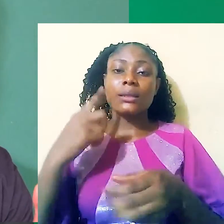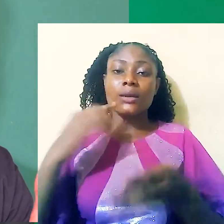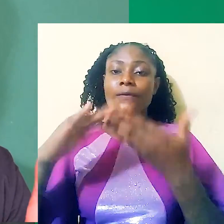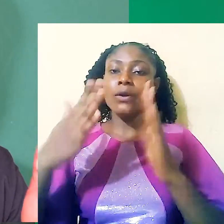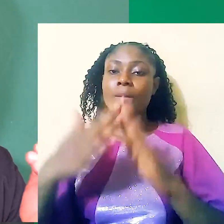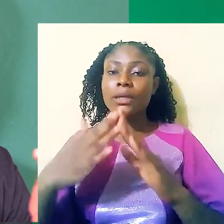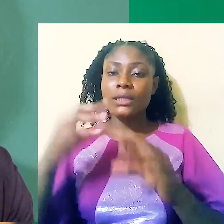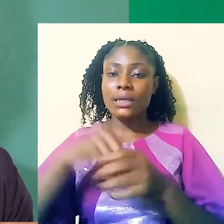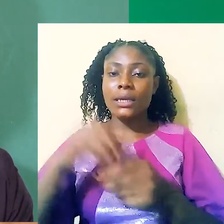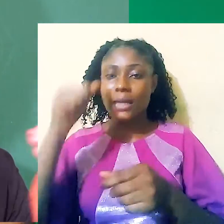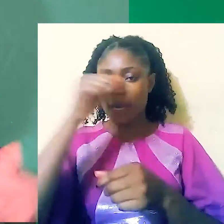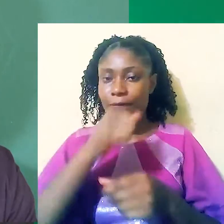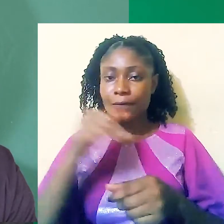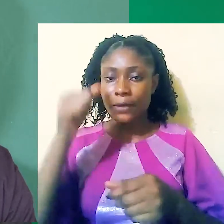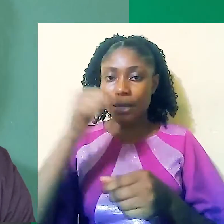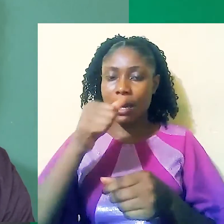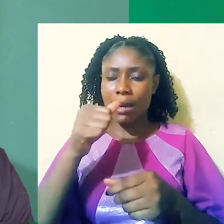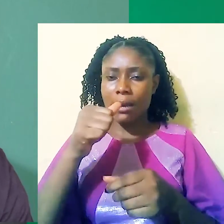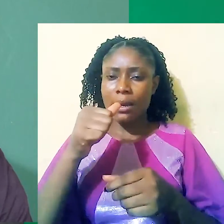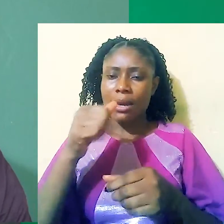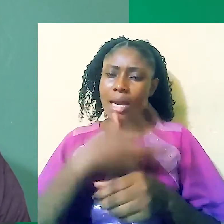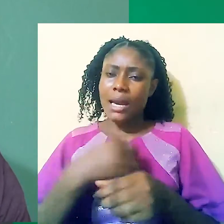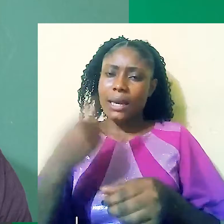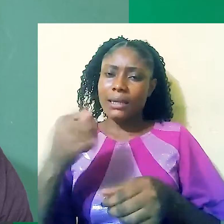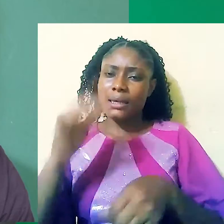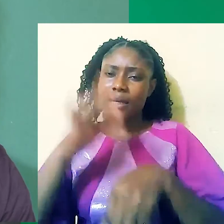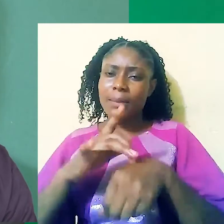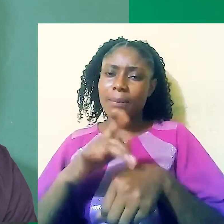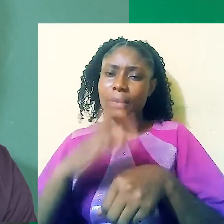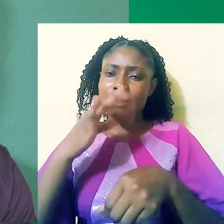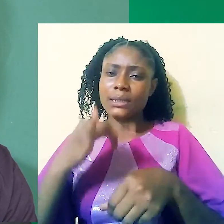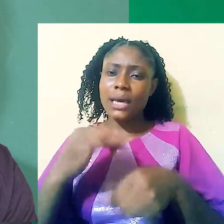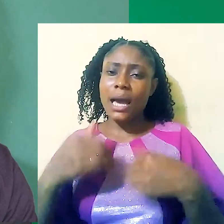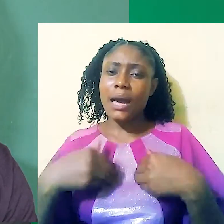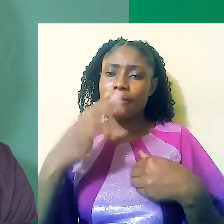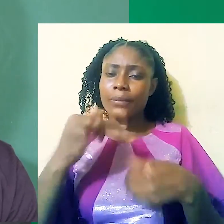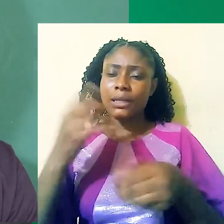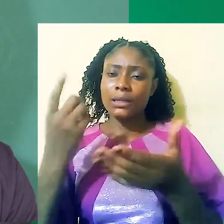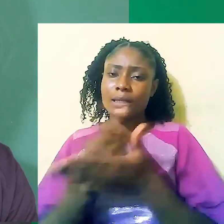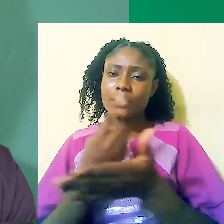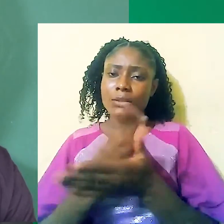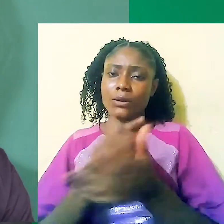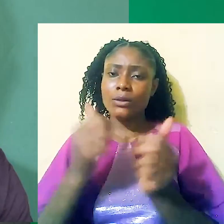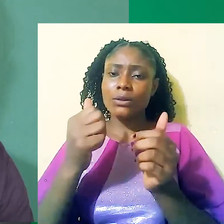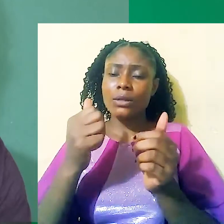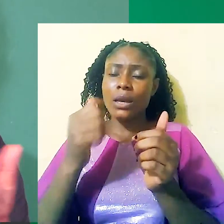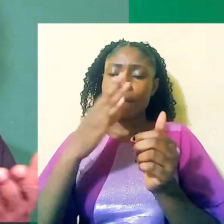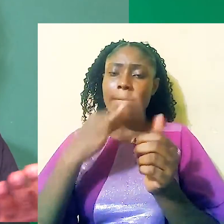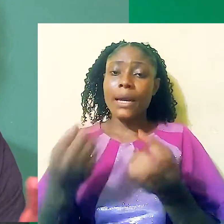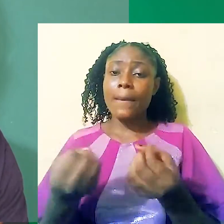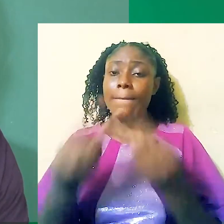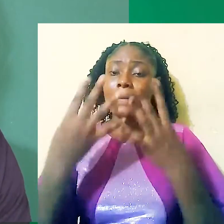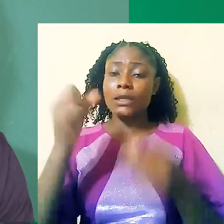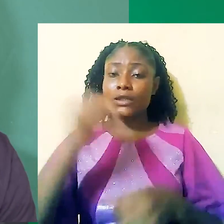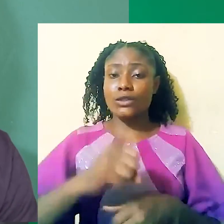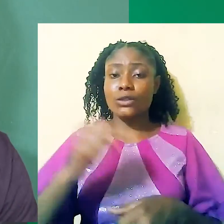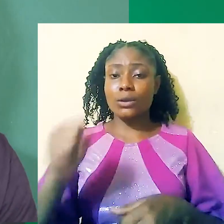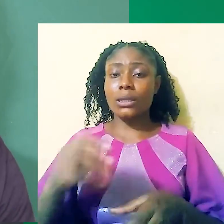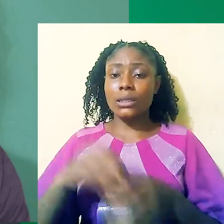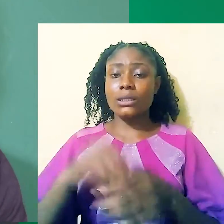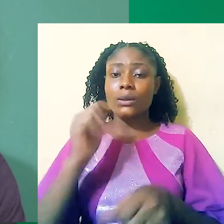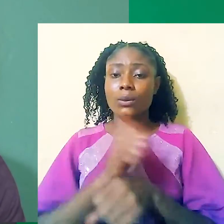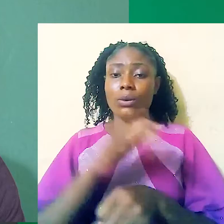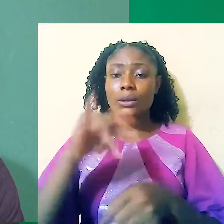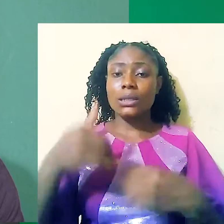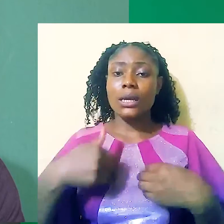impact in the deaf communities in Africa, and the impact has been discussed by many scholars in